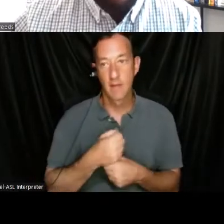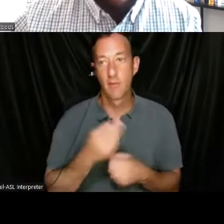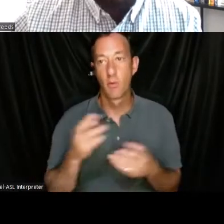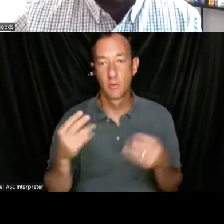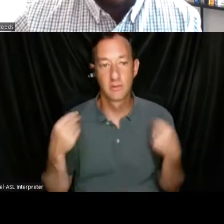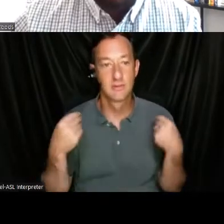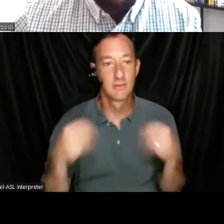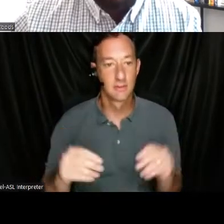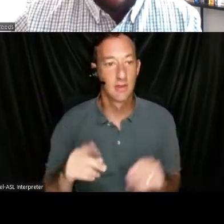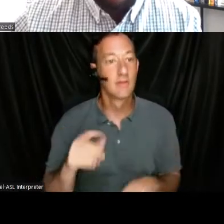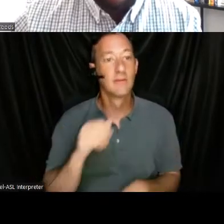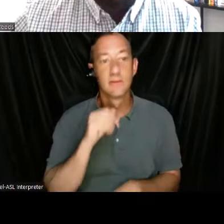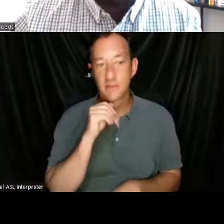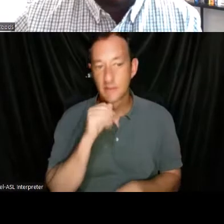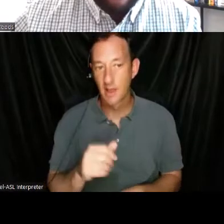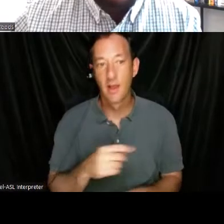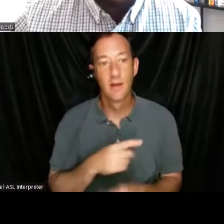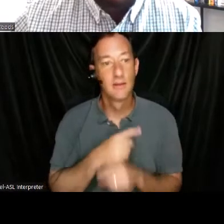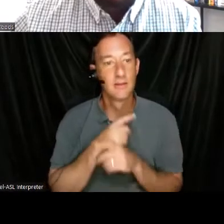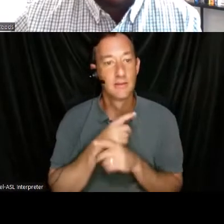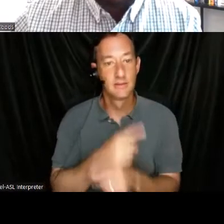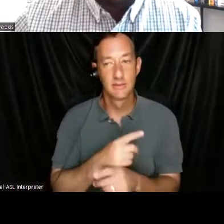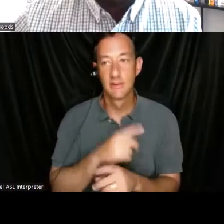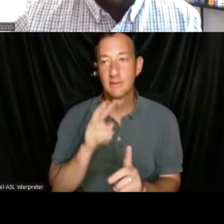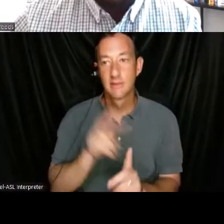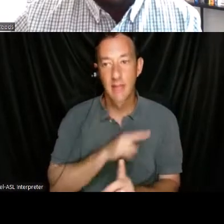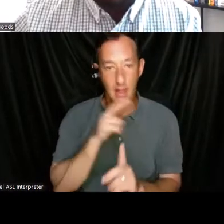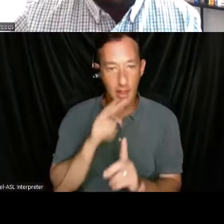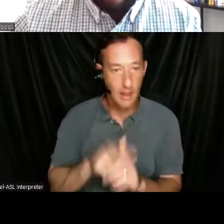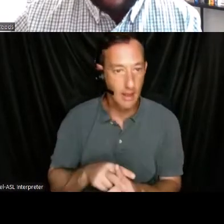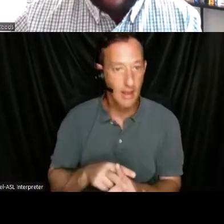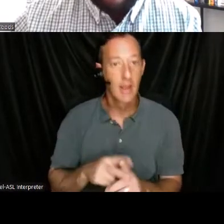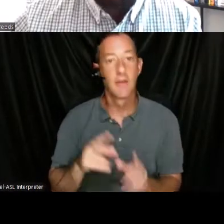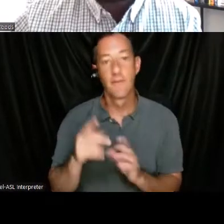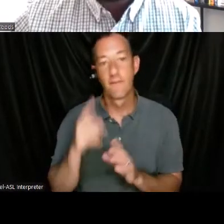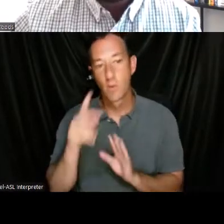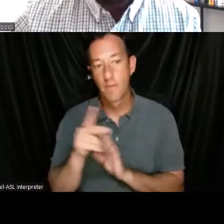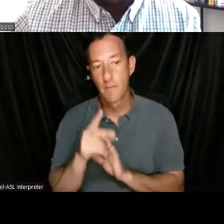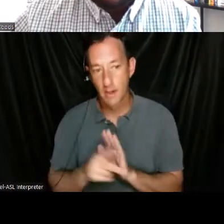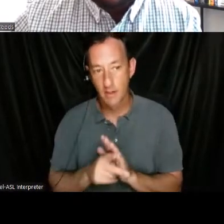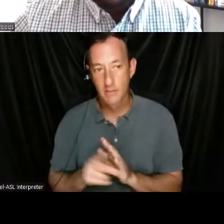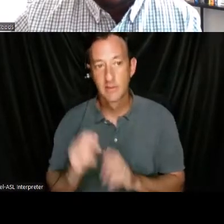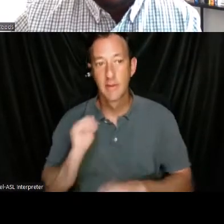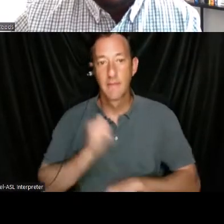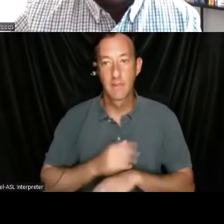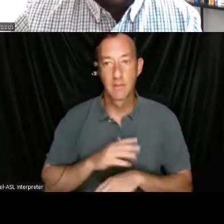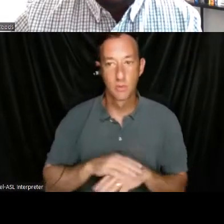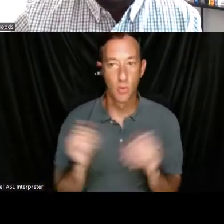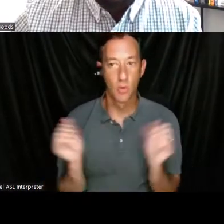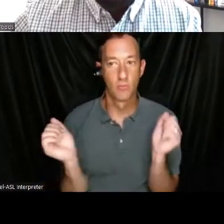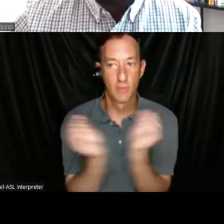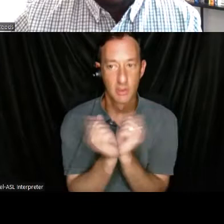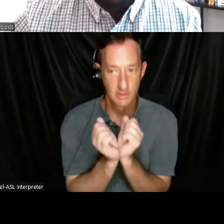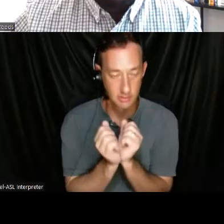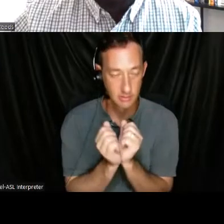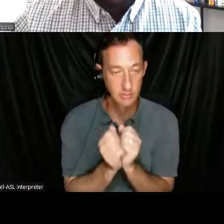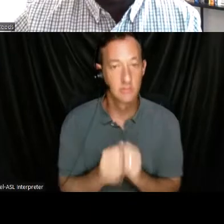provide a defense to disparate impact claims for policies that are based on arrests. Additionally,